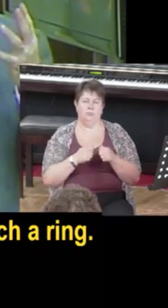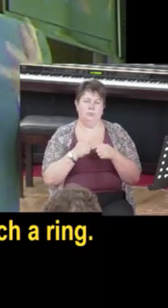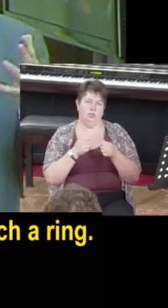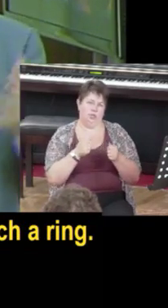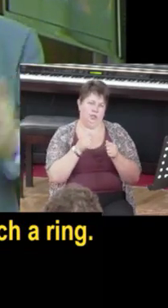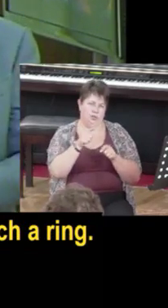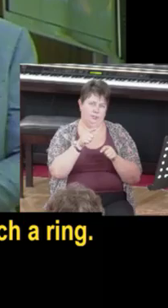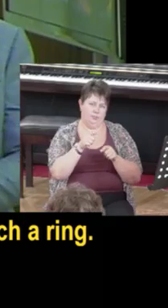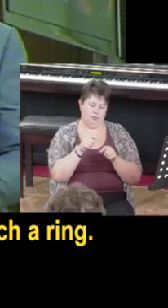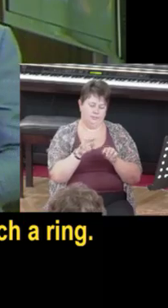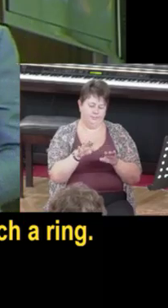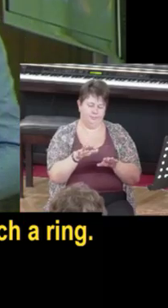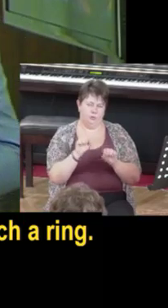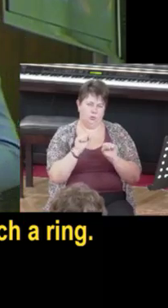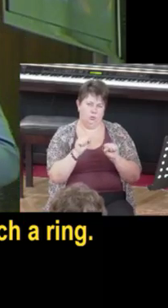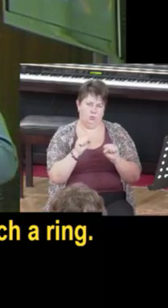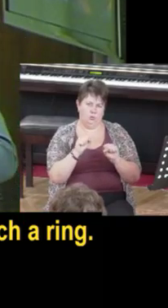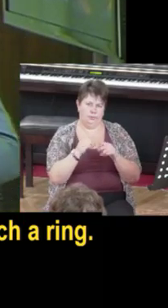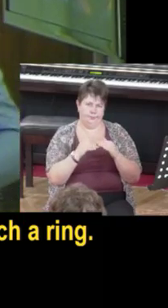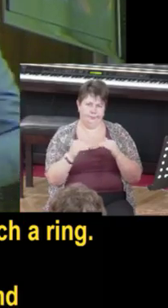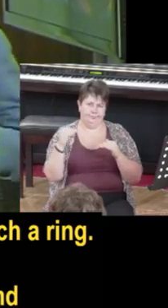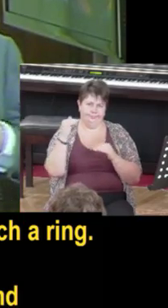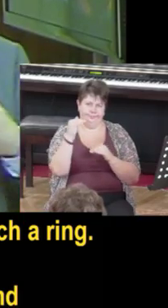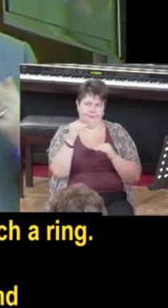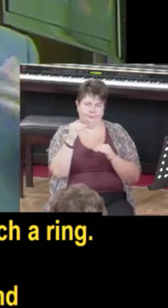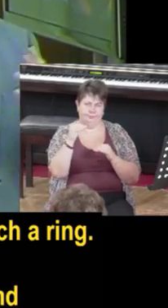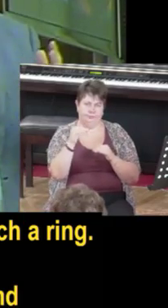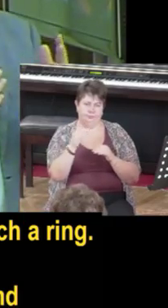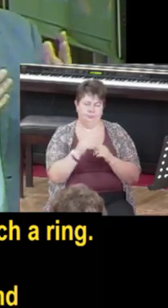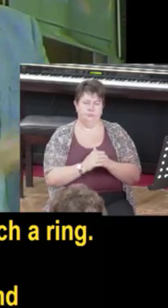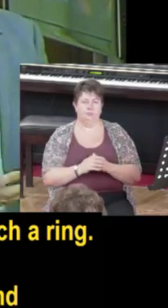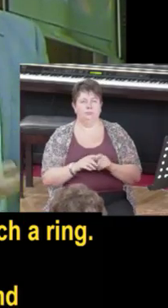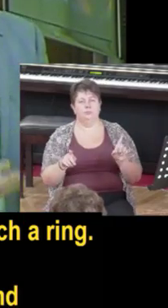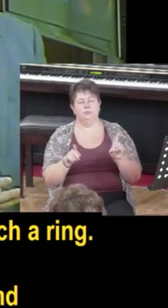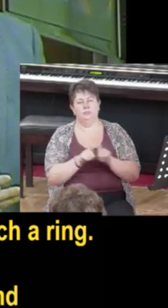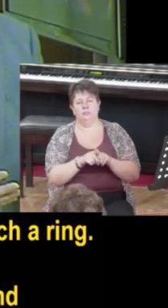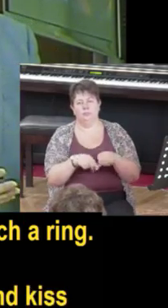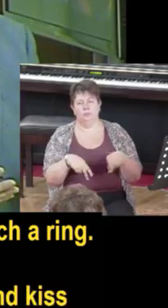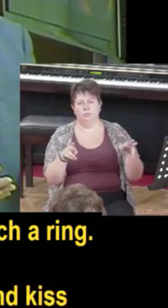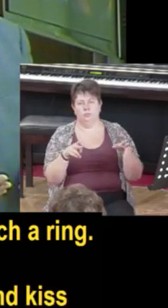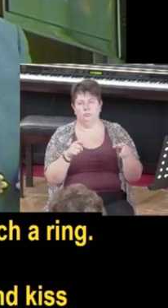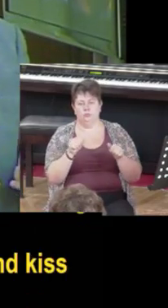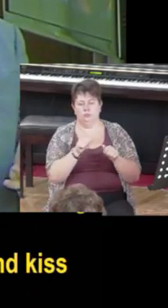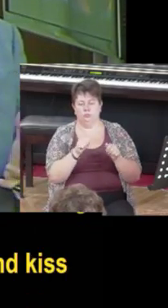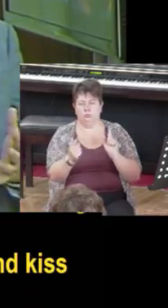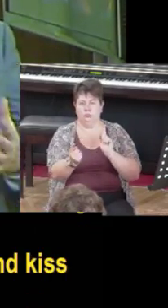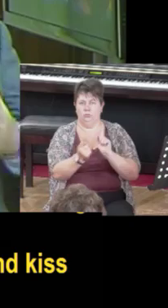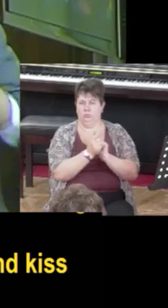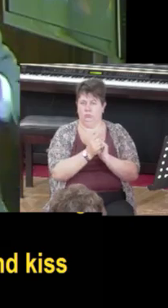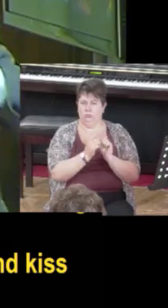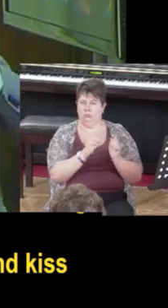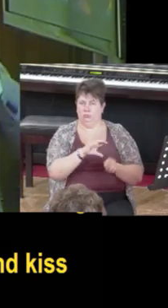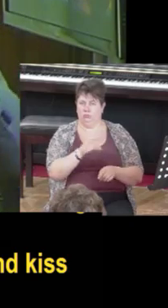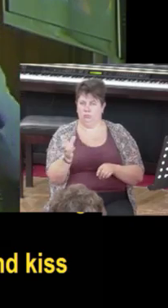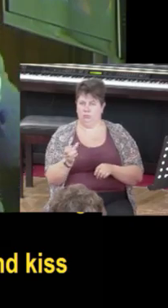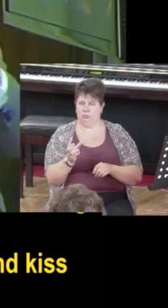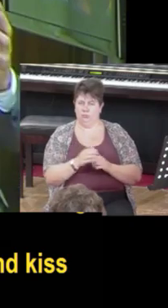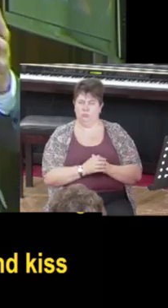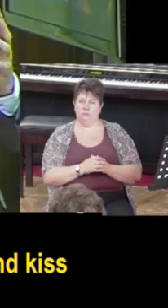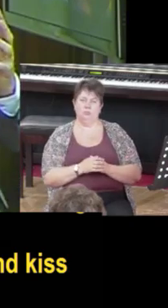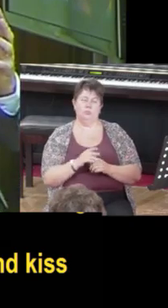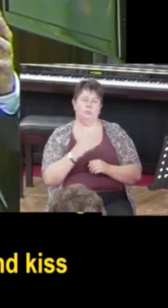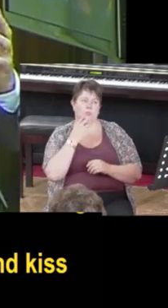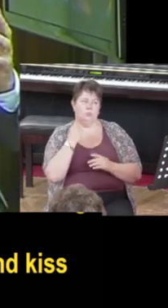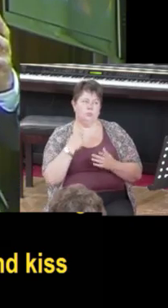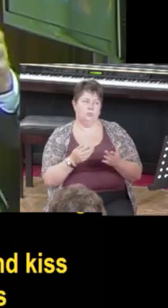their place. And it's in that way that we ought to approach Christ. When we come to worship